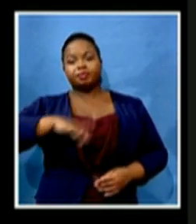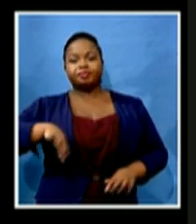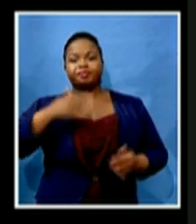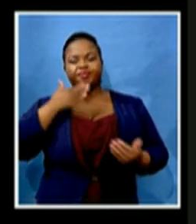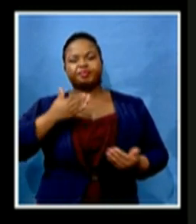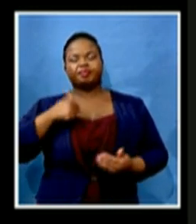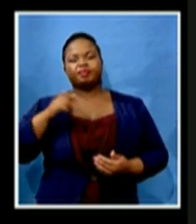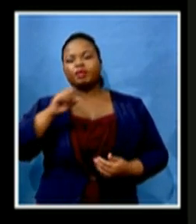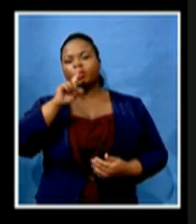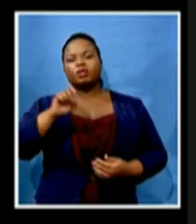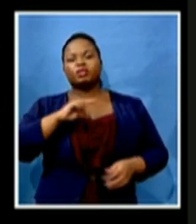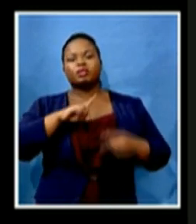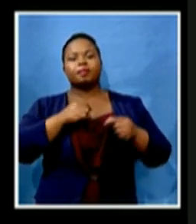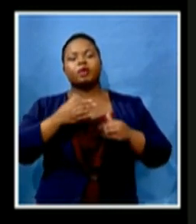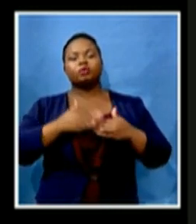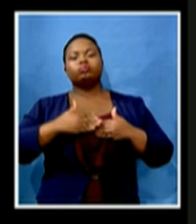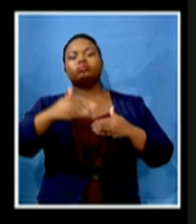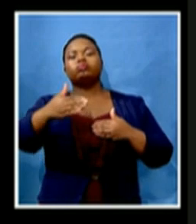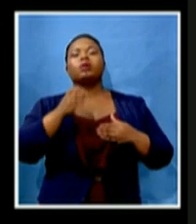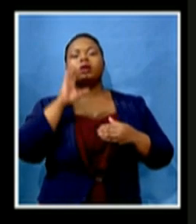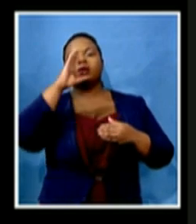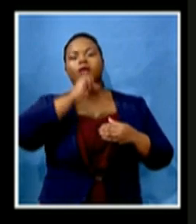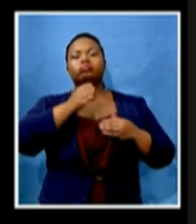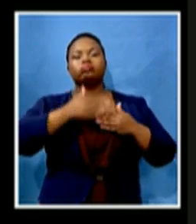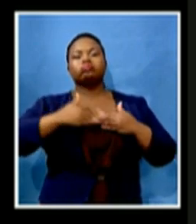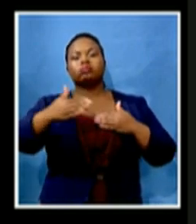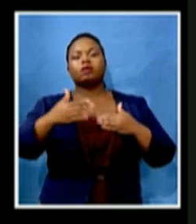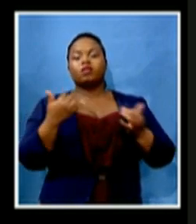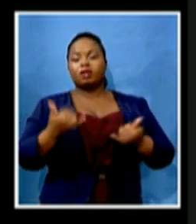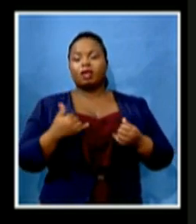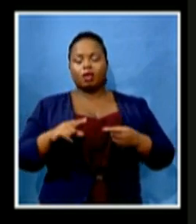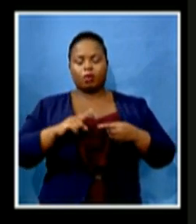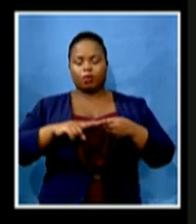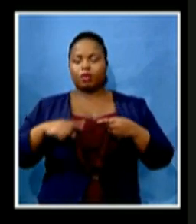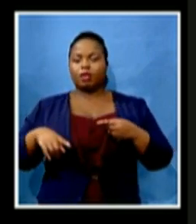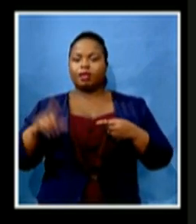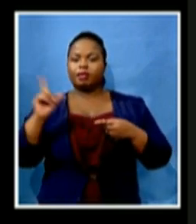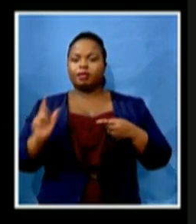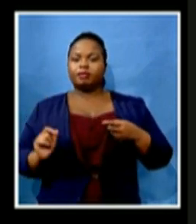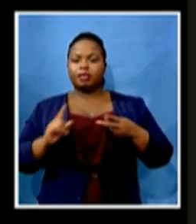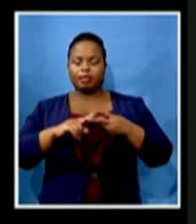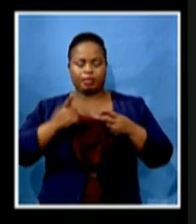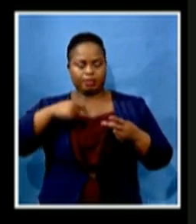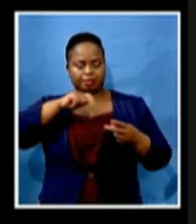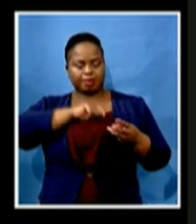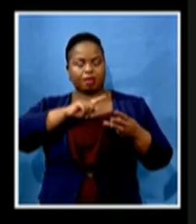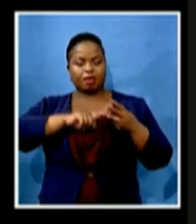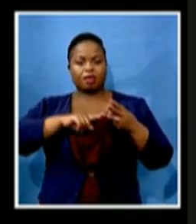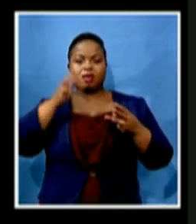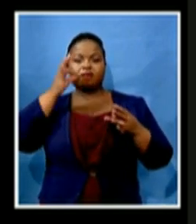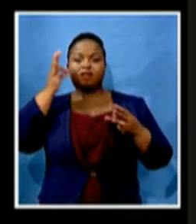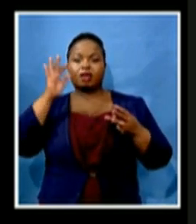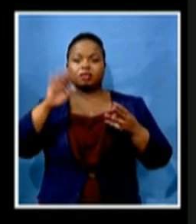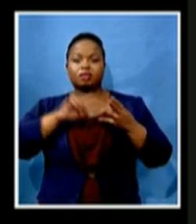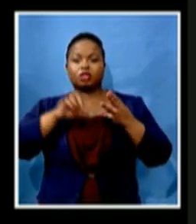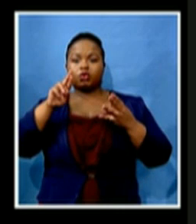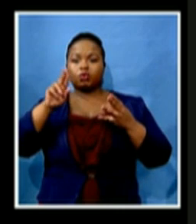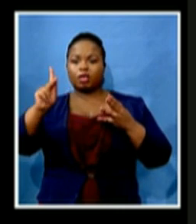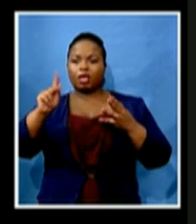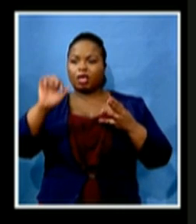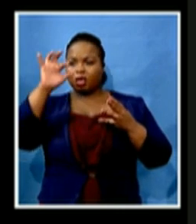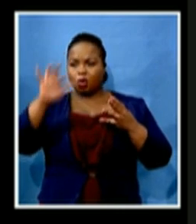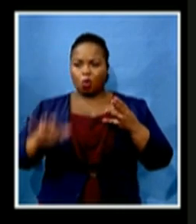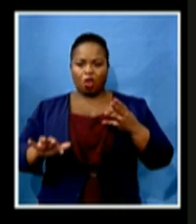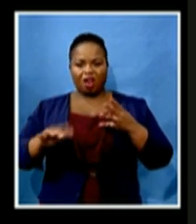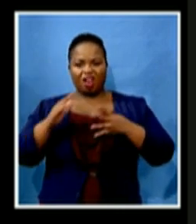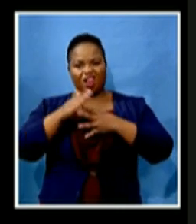Italy, Spain, France, UK are all roughly under 300,000 cumulative